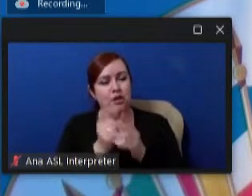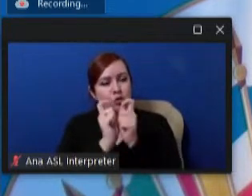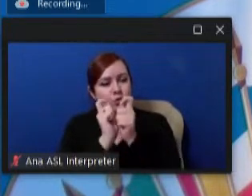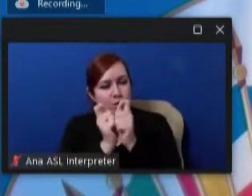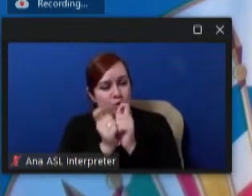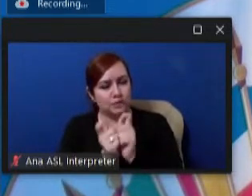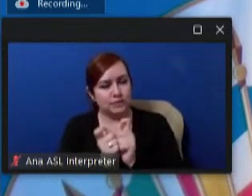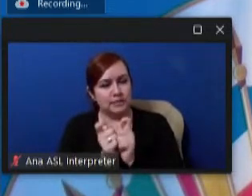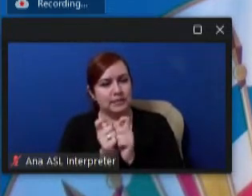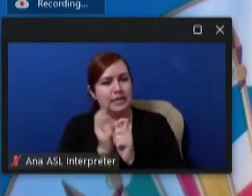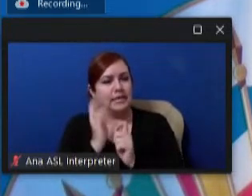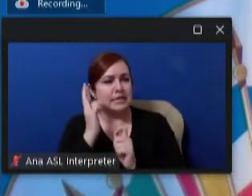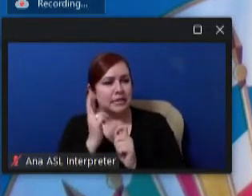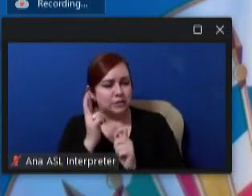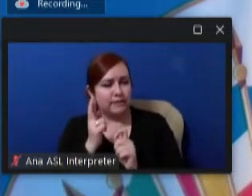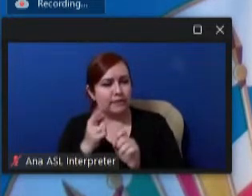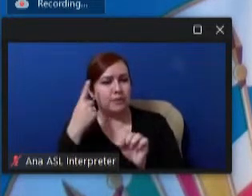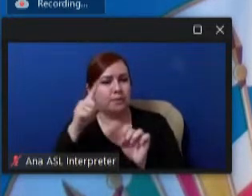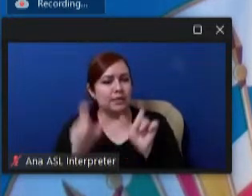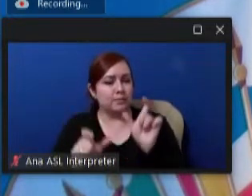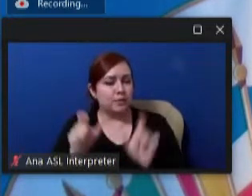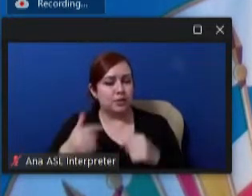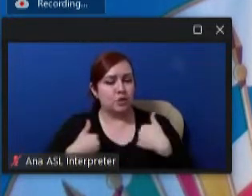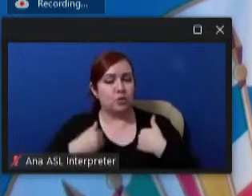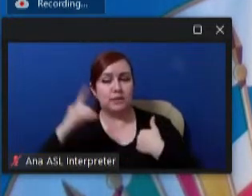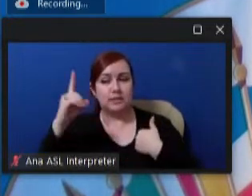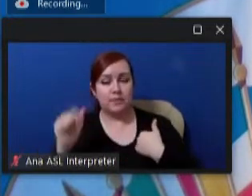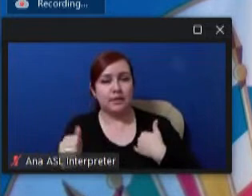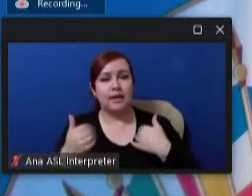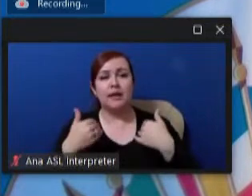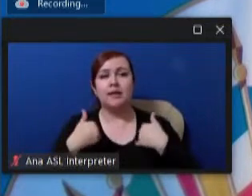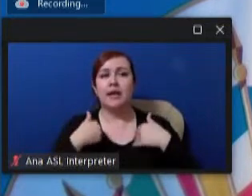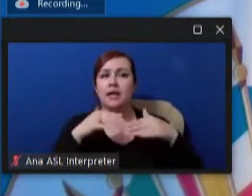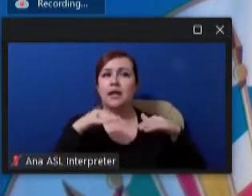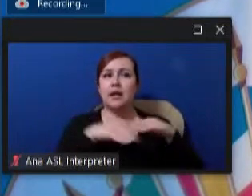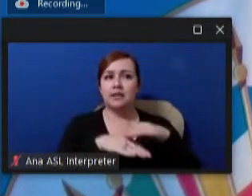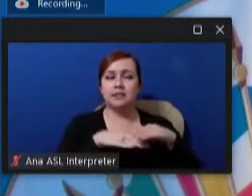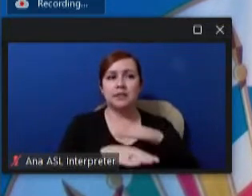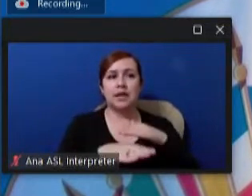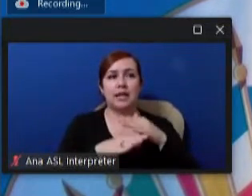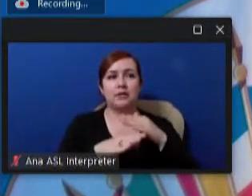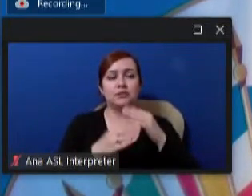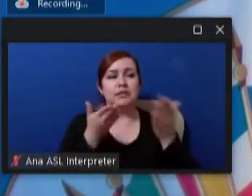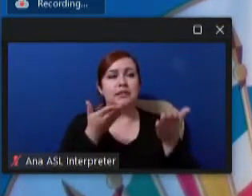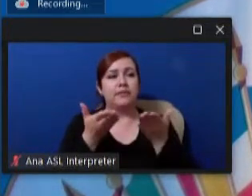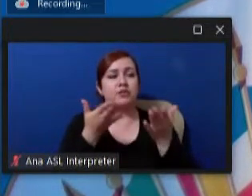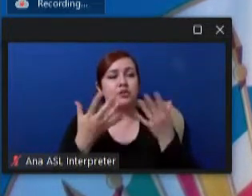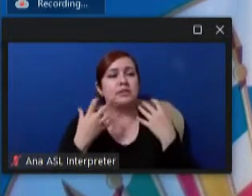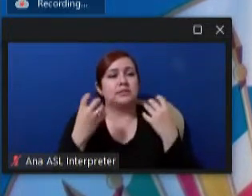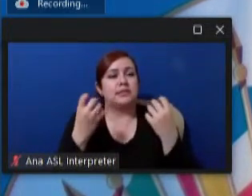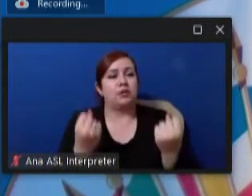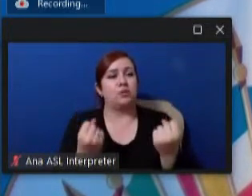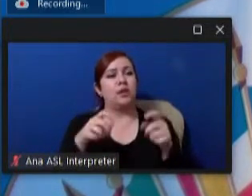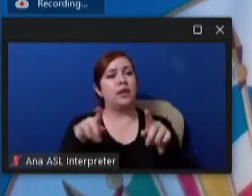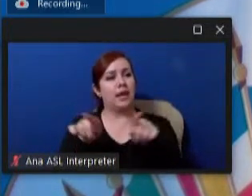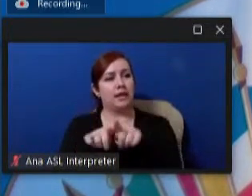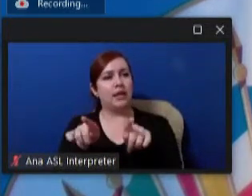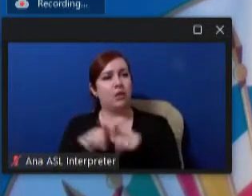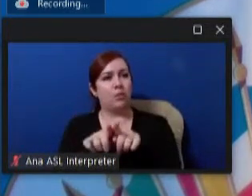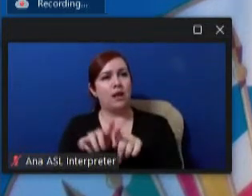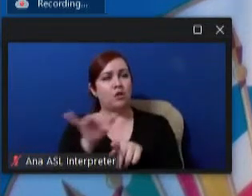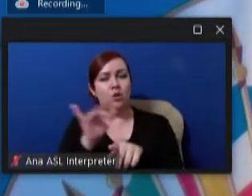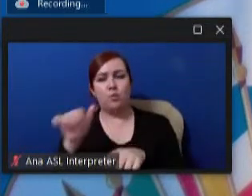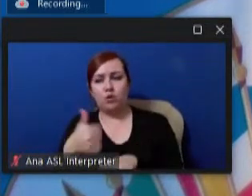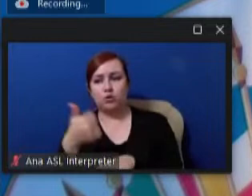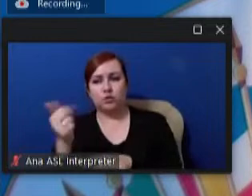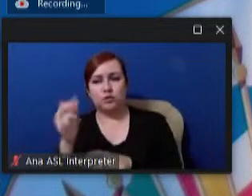design and fund reasonable adjustments to ensure that persons with disabilities